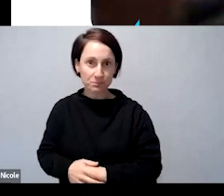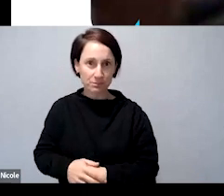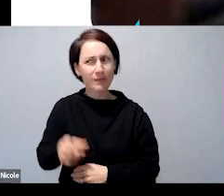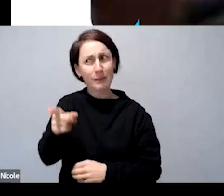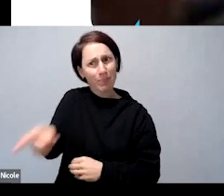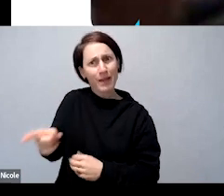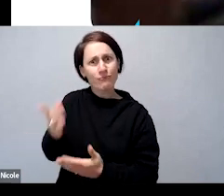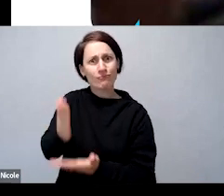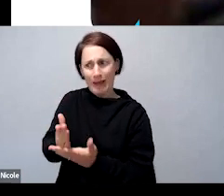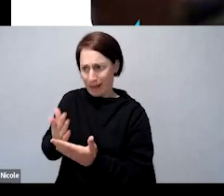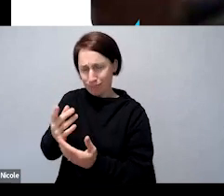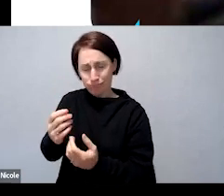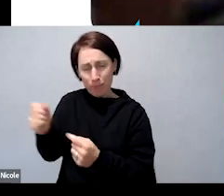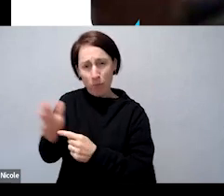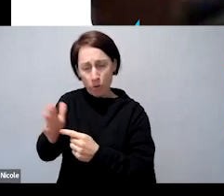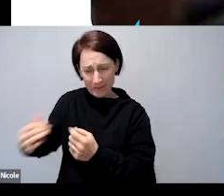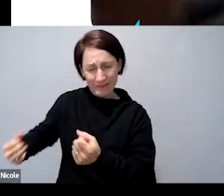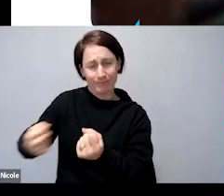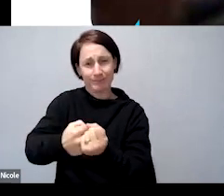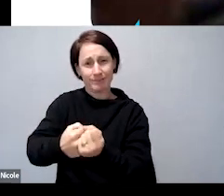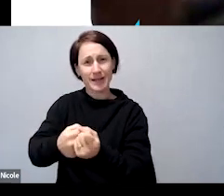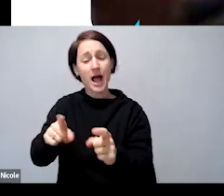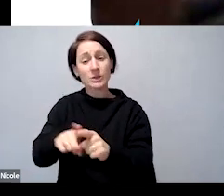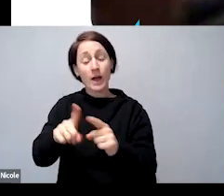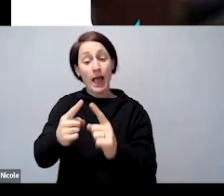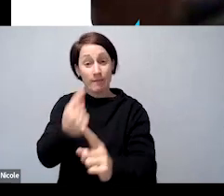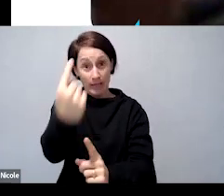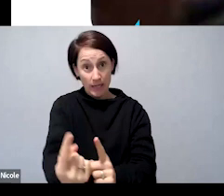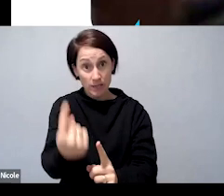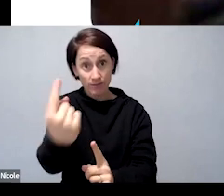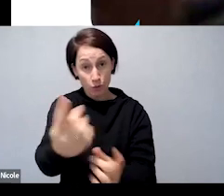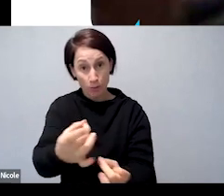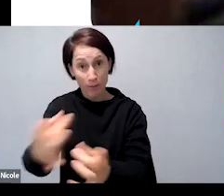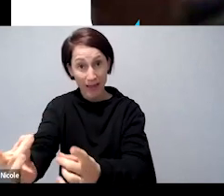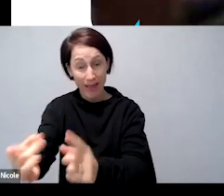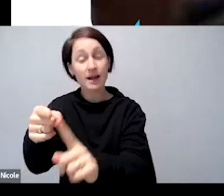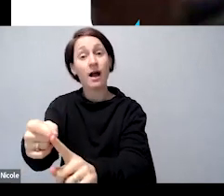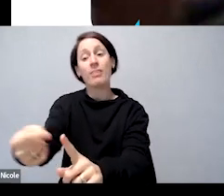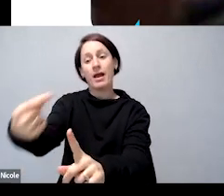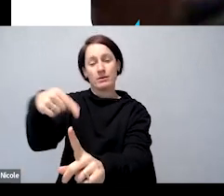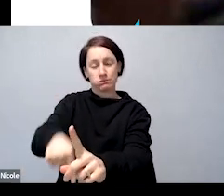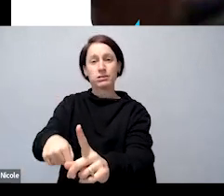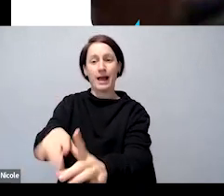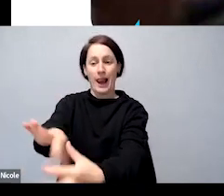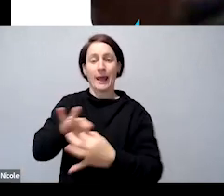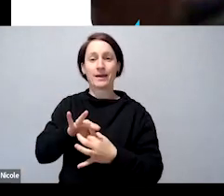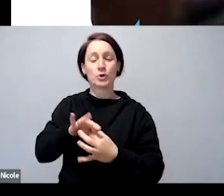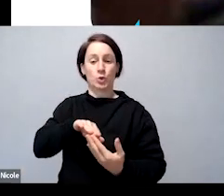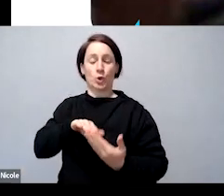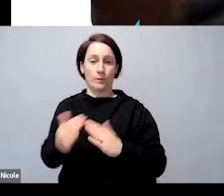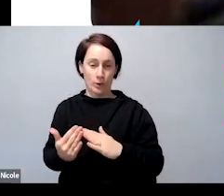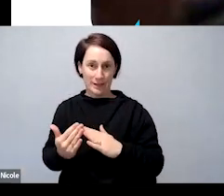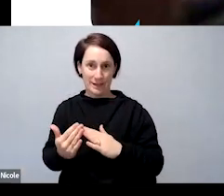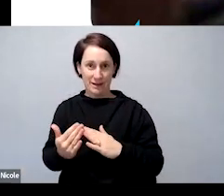they play in supporting that link between individual level preparedness and community level planning. They become a critical bridge in